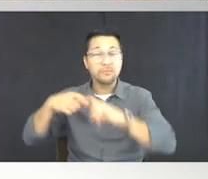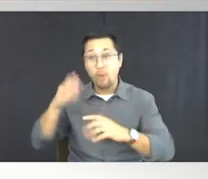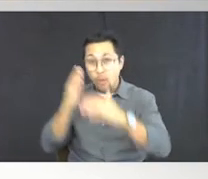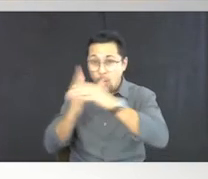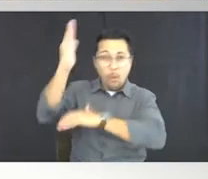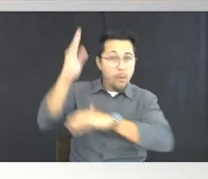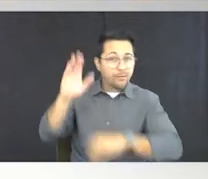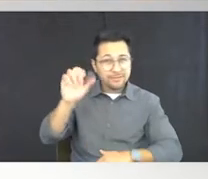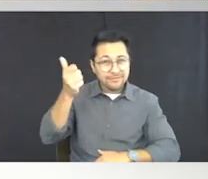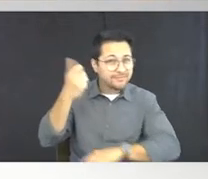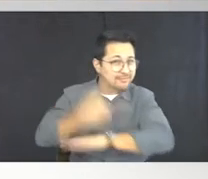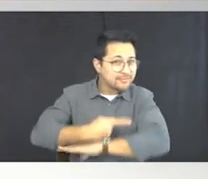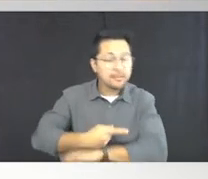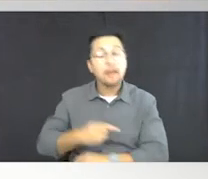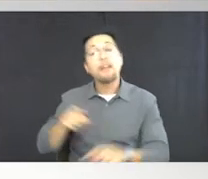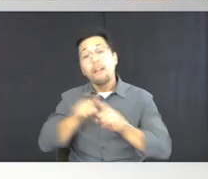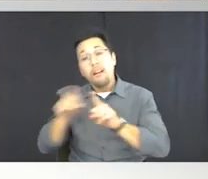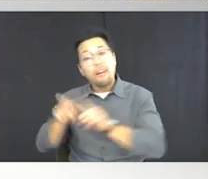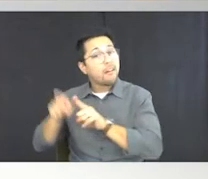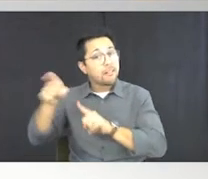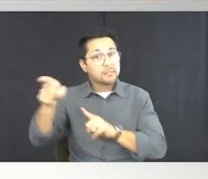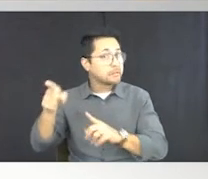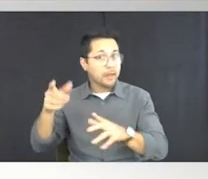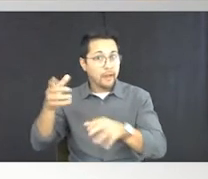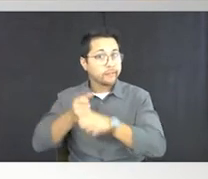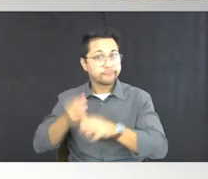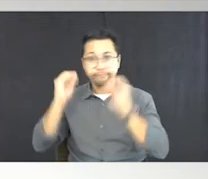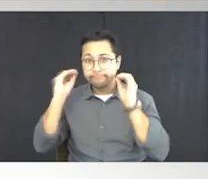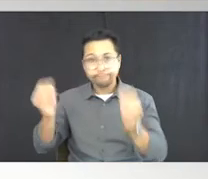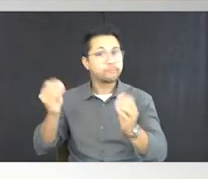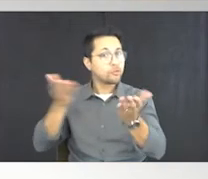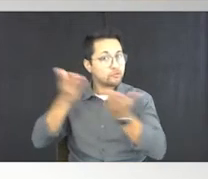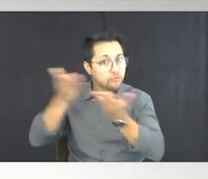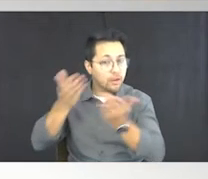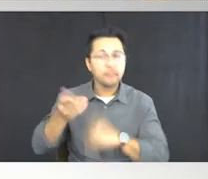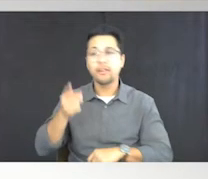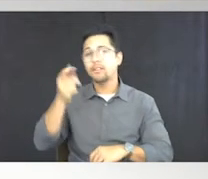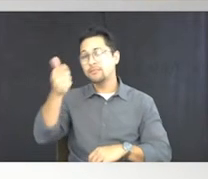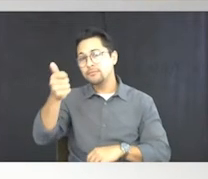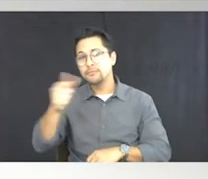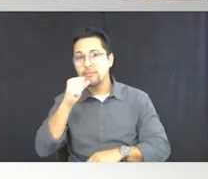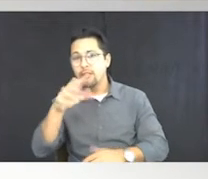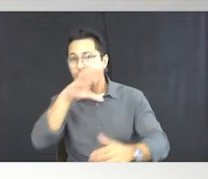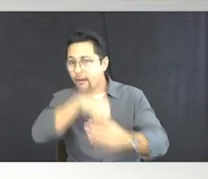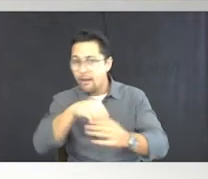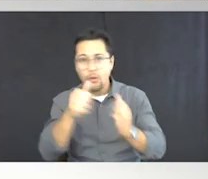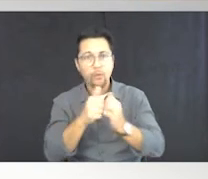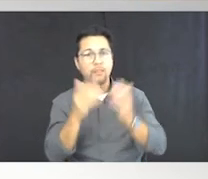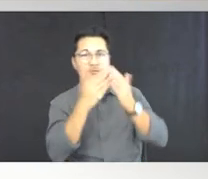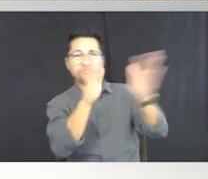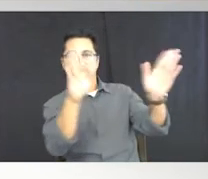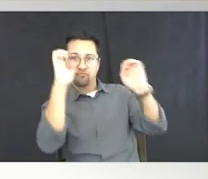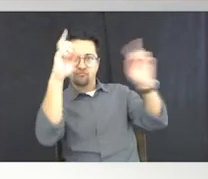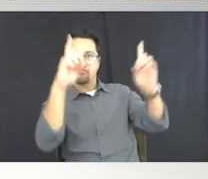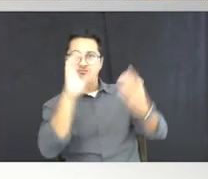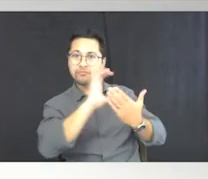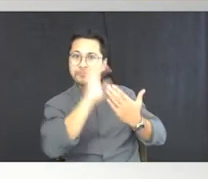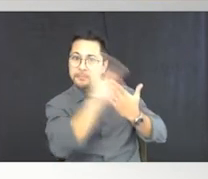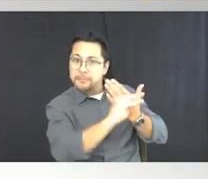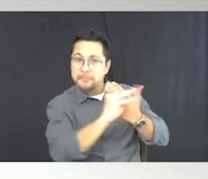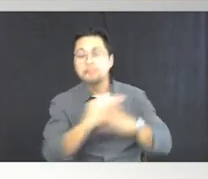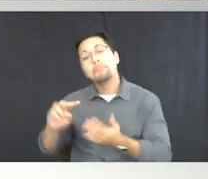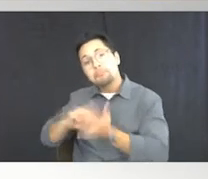and they are not receiving their services and they are not participating in the general education curriculum, then